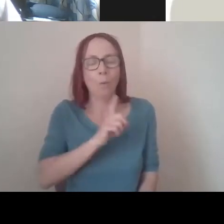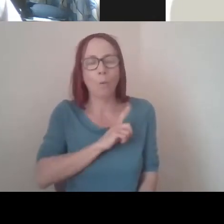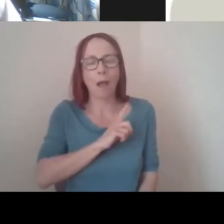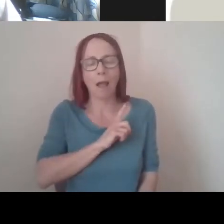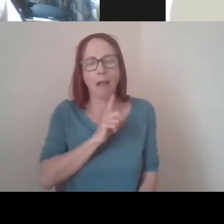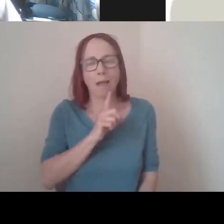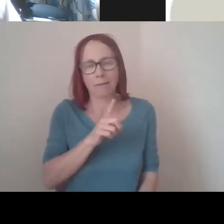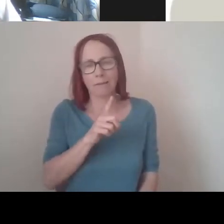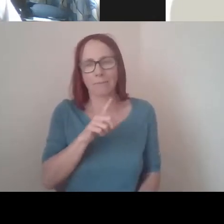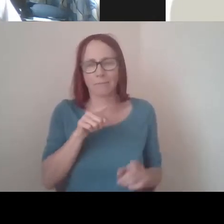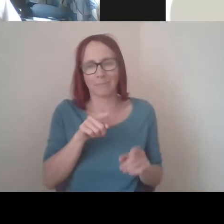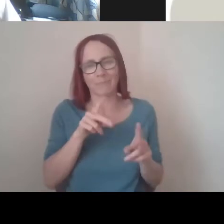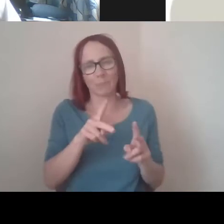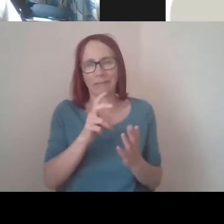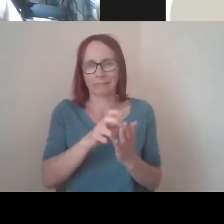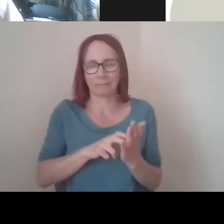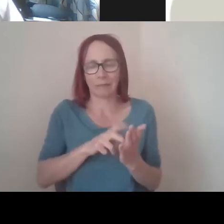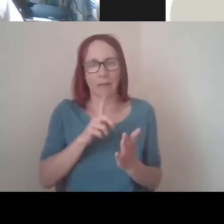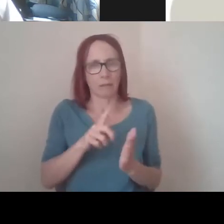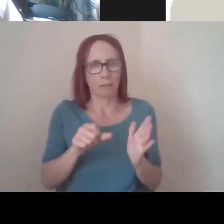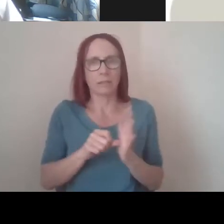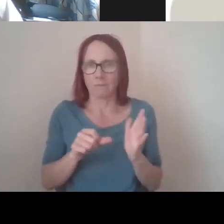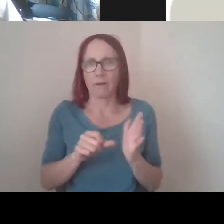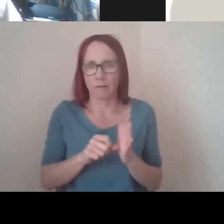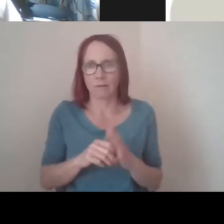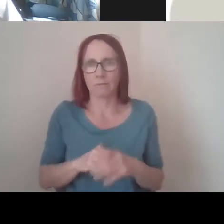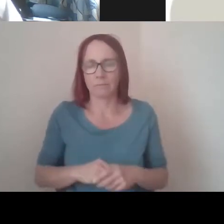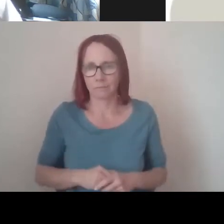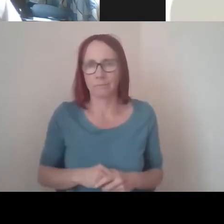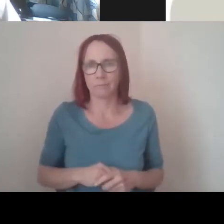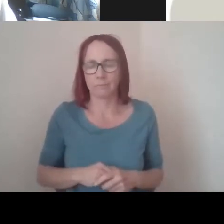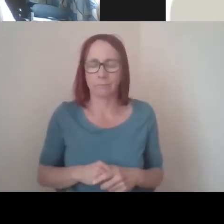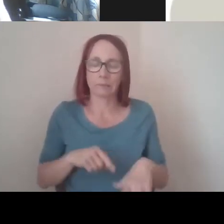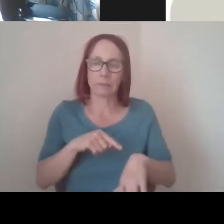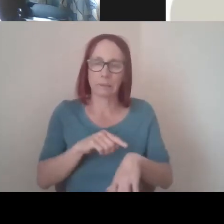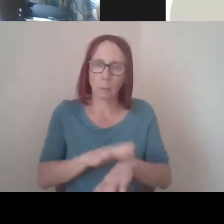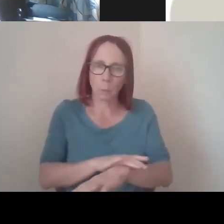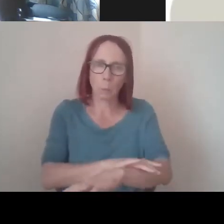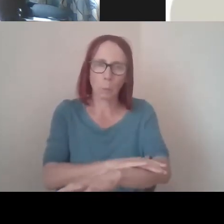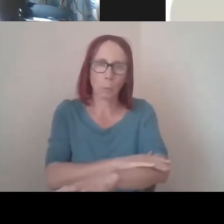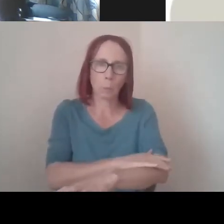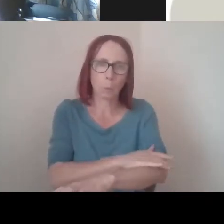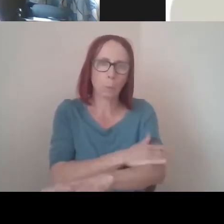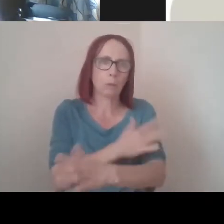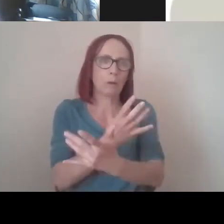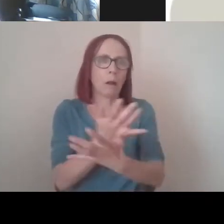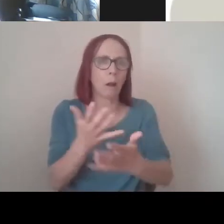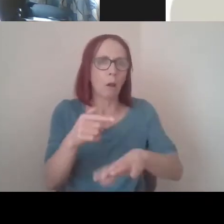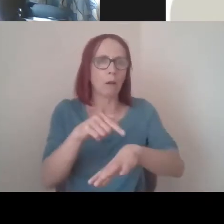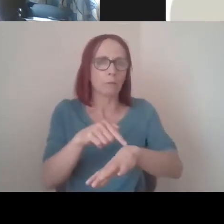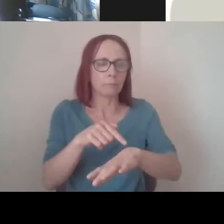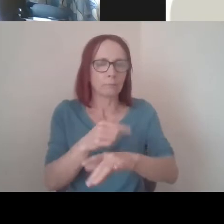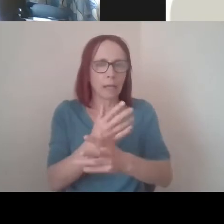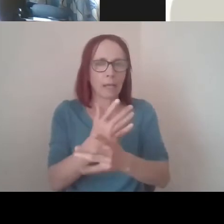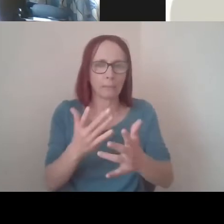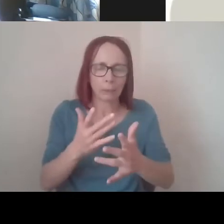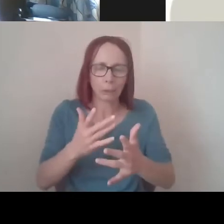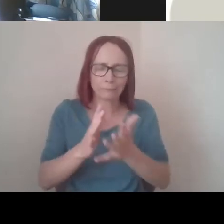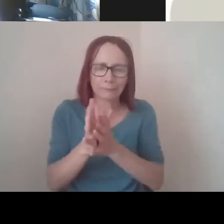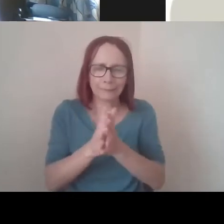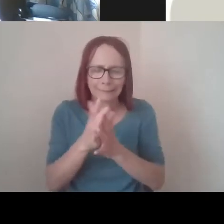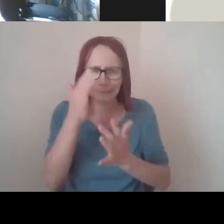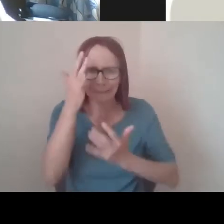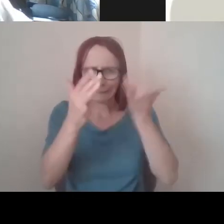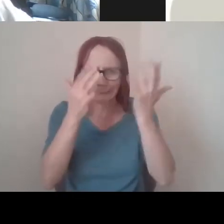it is, but it is difficult. I would say it's time consuming and it takes a lot of nervous energy and